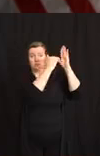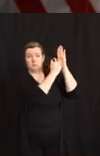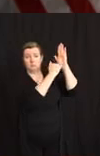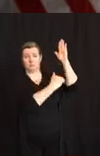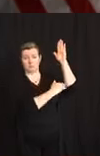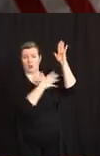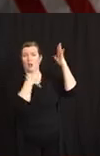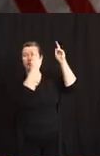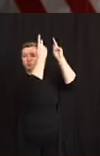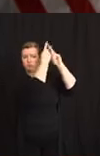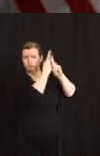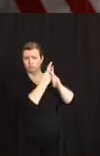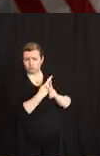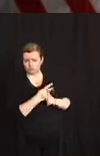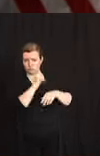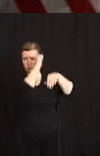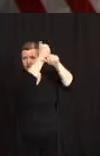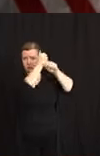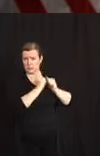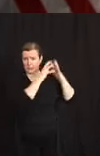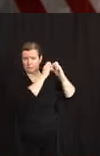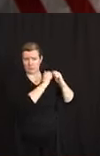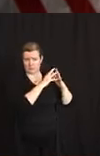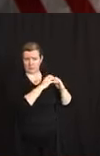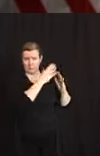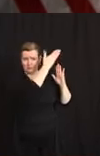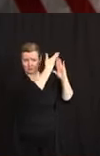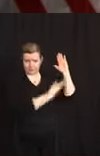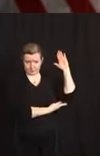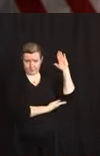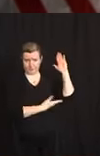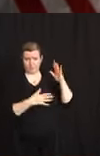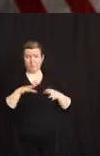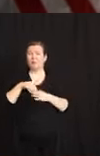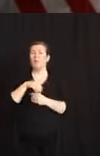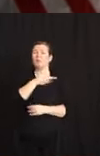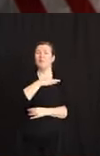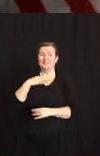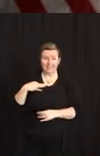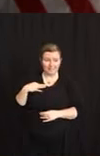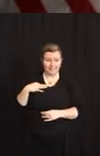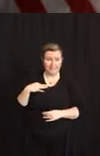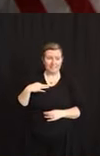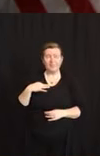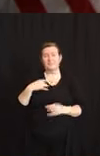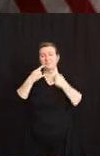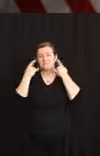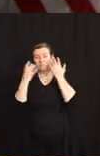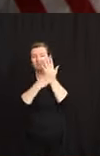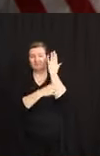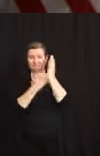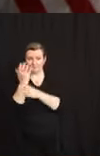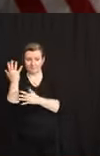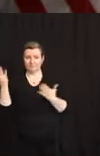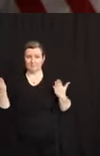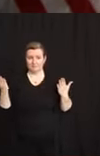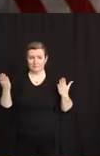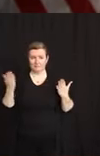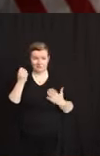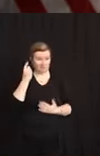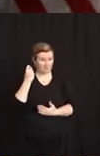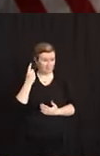notion. We have to be prepared for this thing to come back and rear its head again. And I know no one wants to hear that. And God